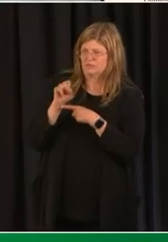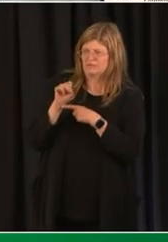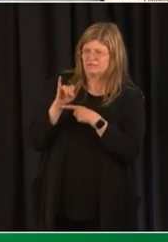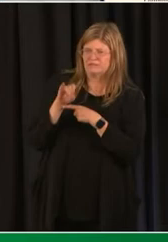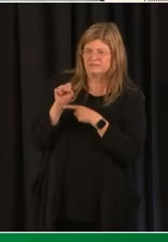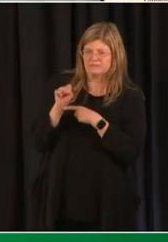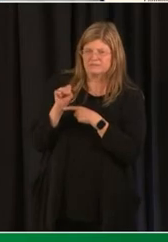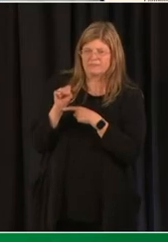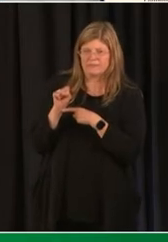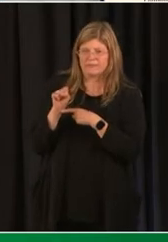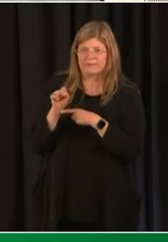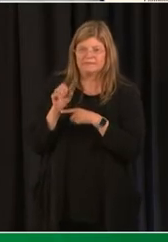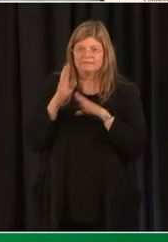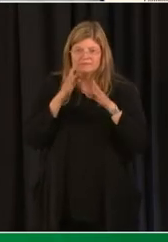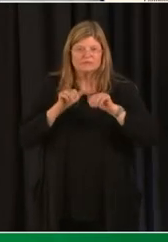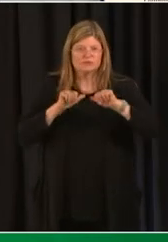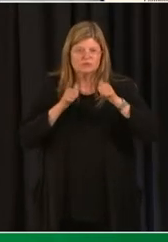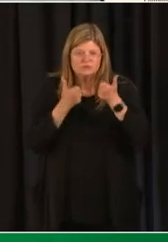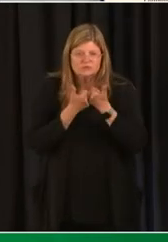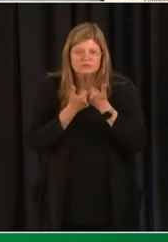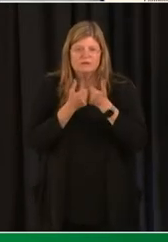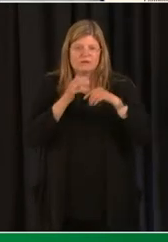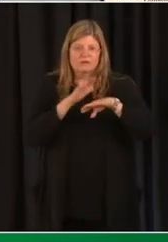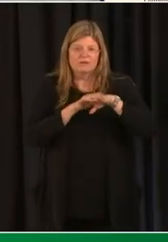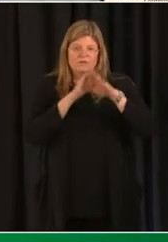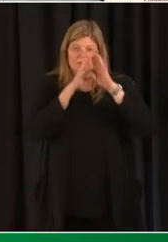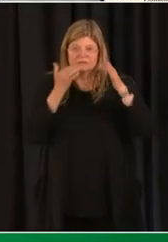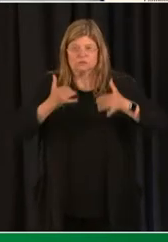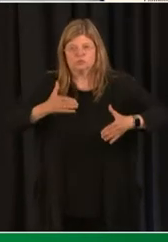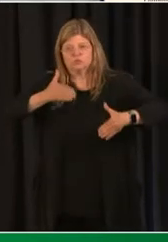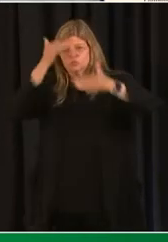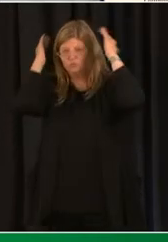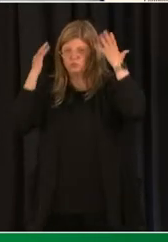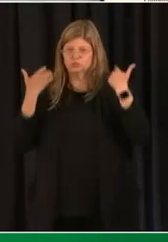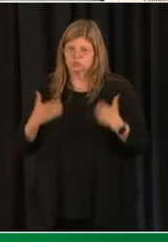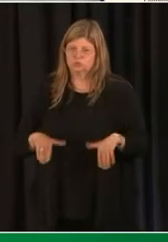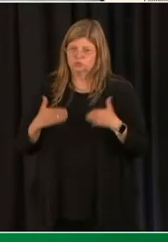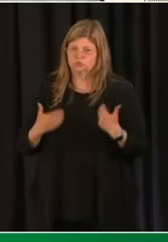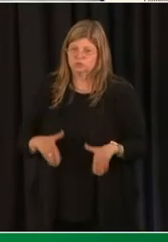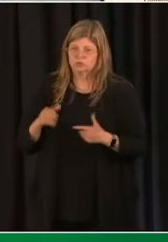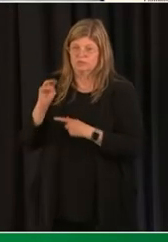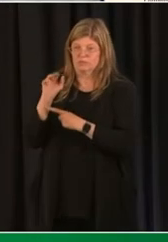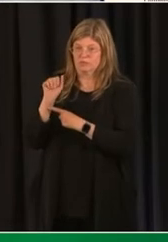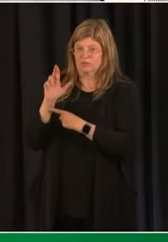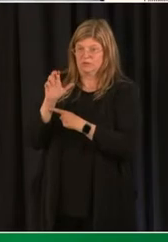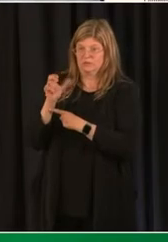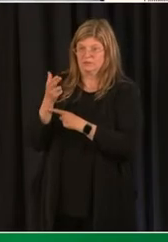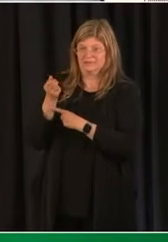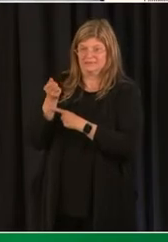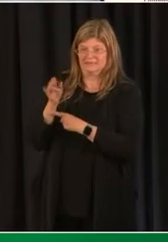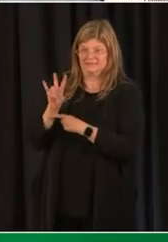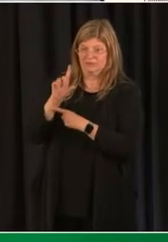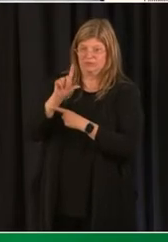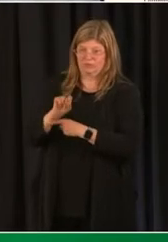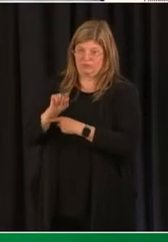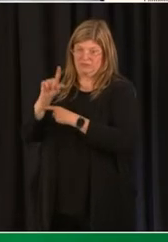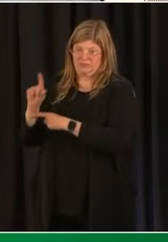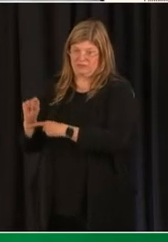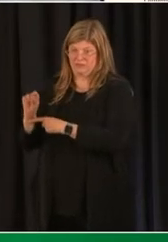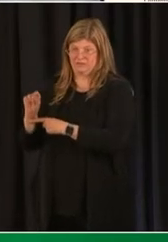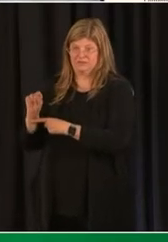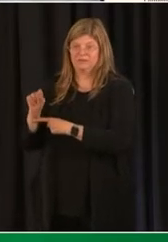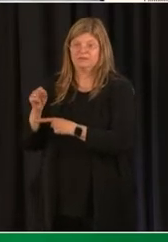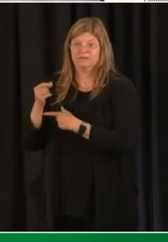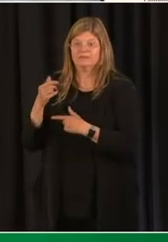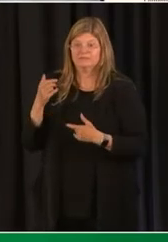housing were extraordinary. On March 17, 2020, we passed the COVID-19 Response